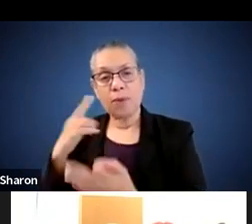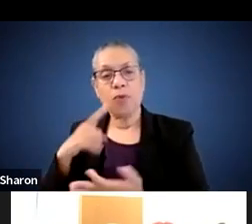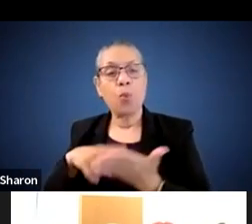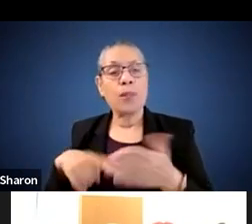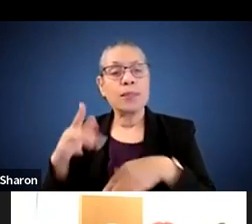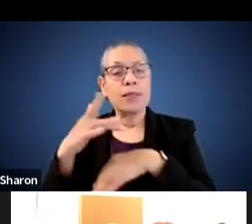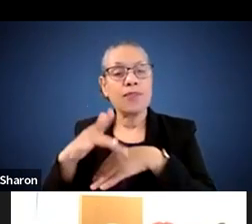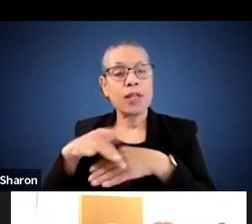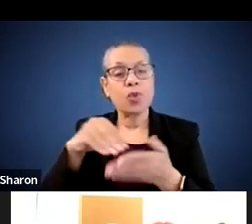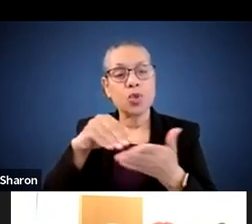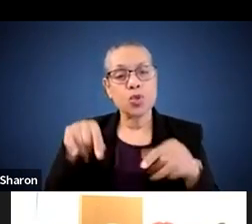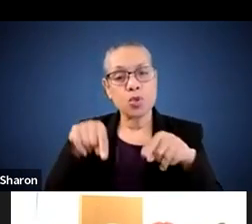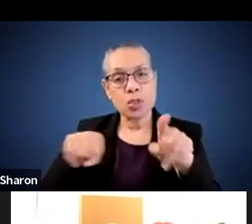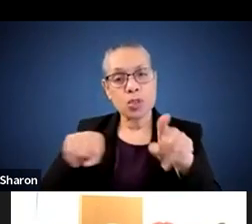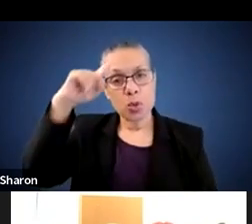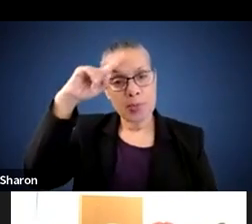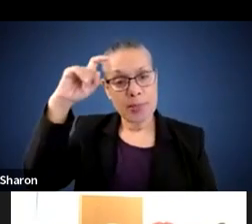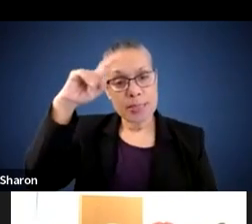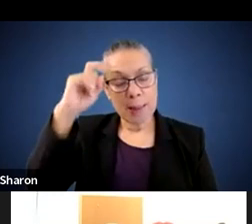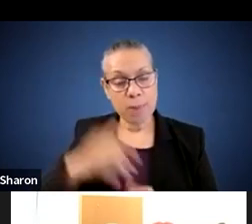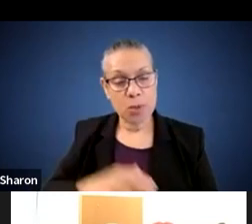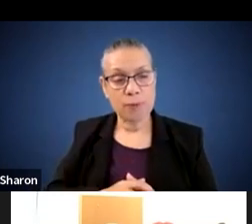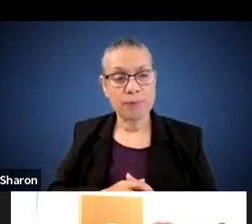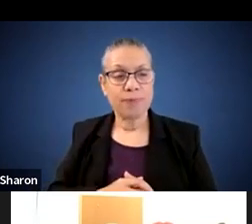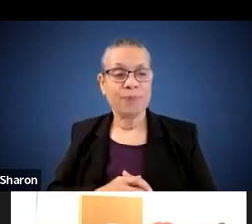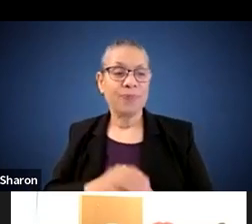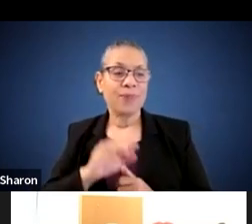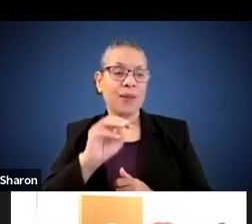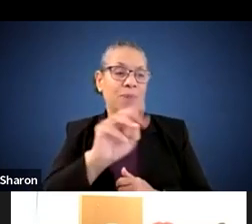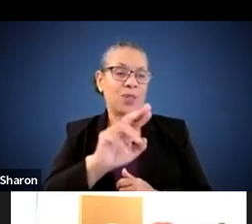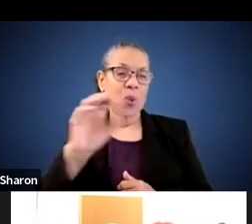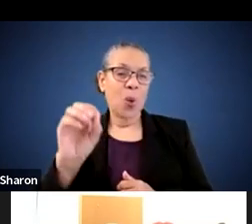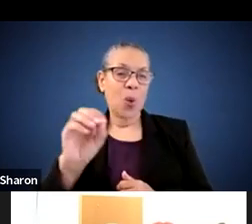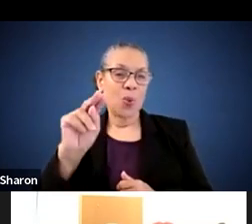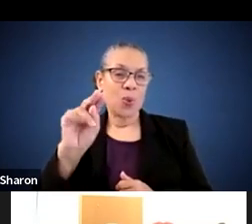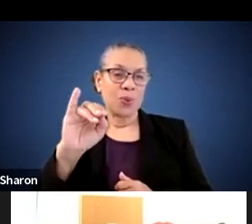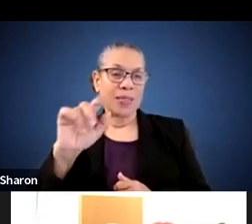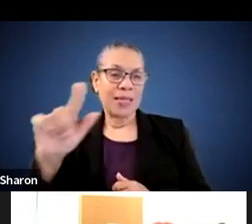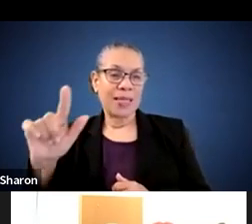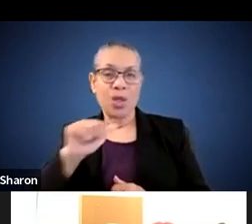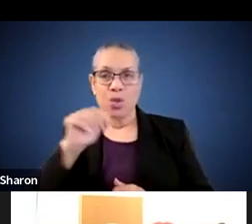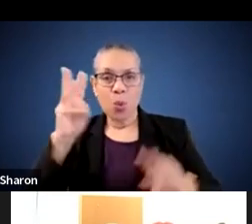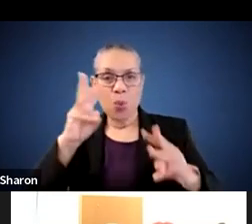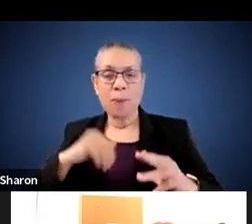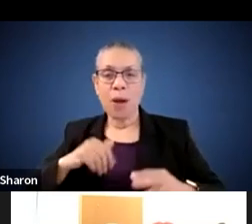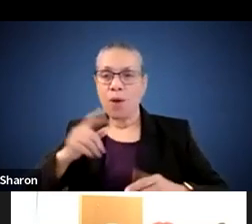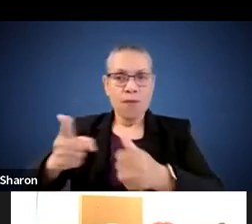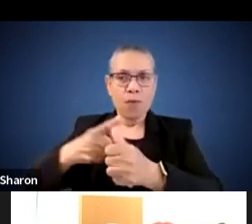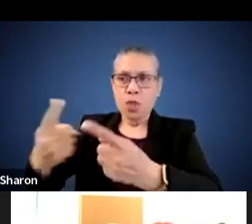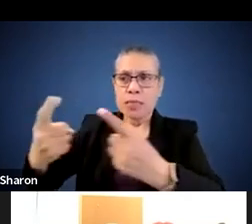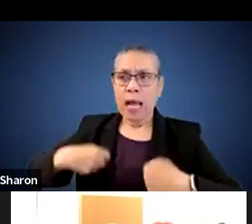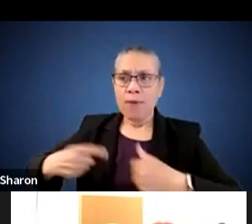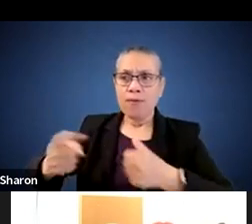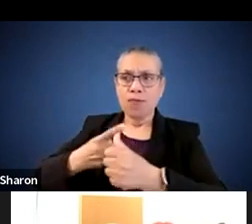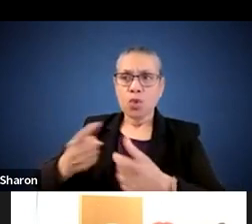the fifth quarter and um you know Mr O'Neill I will say that don't worry about the the early bird getting the worm because we